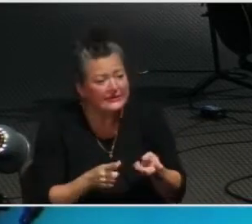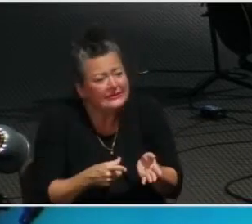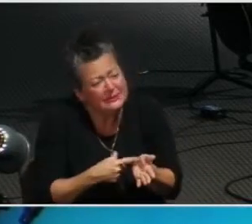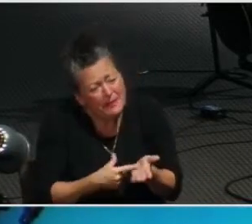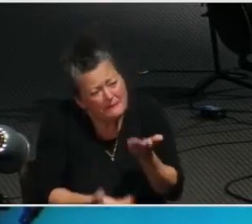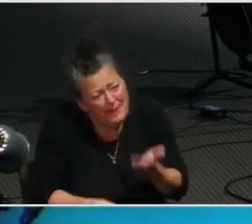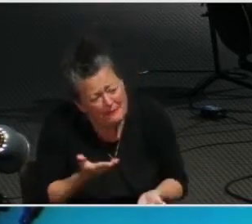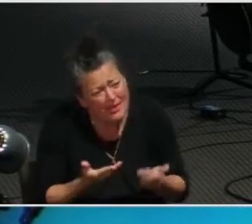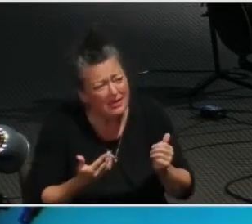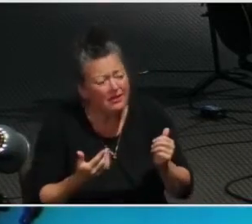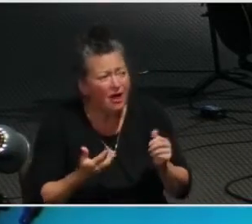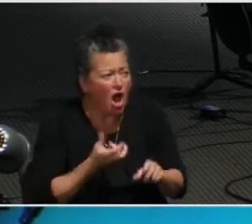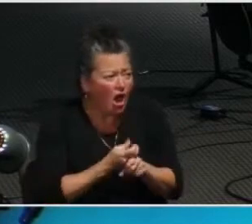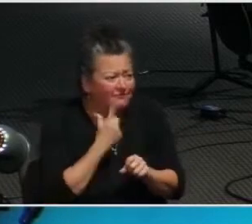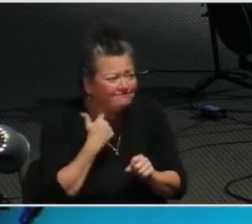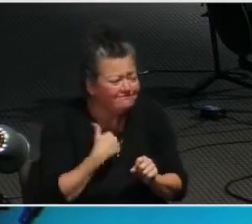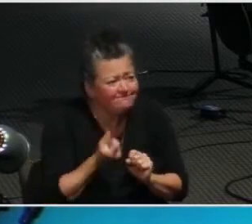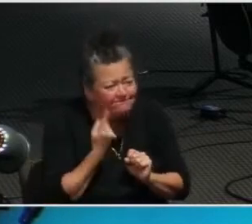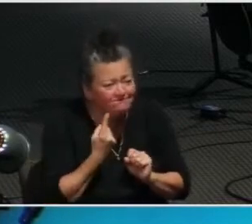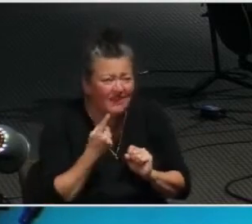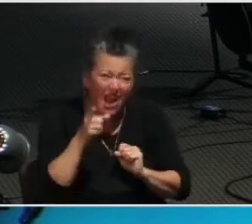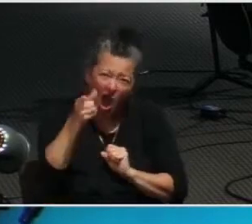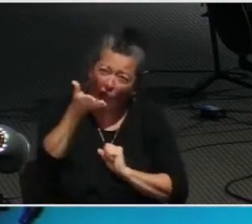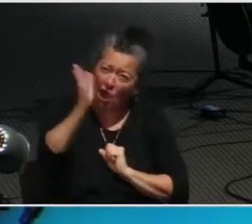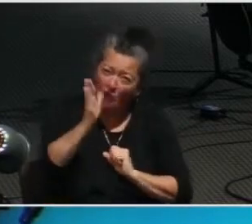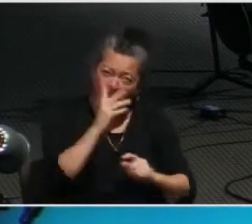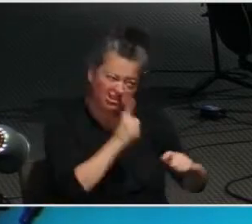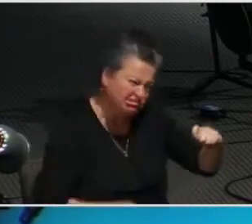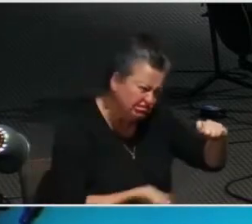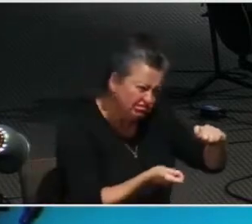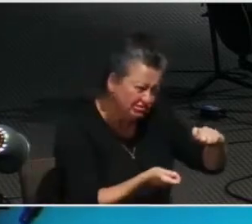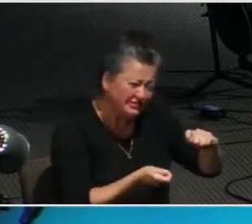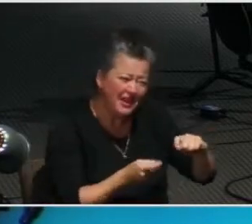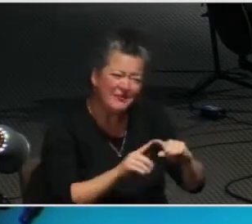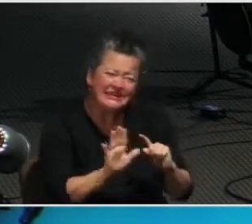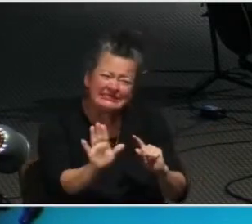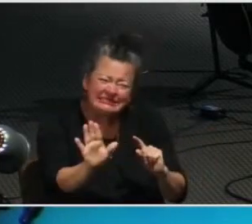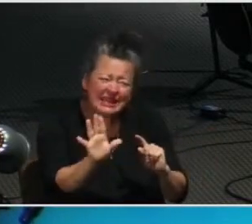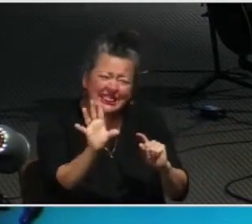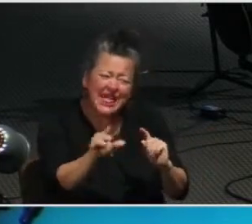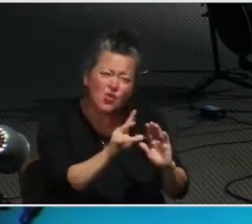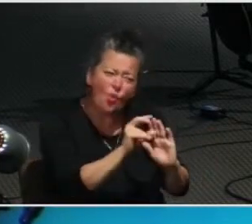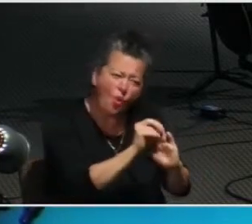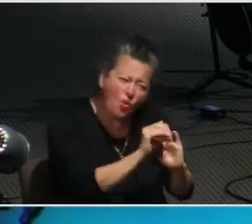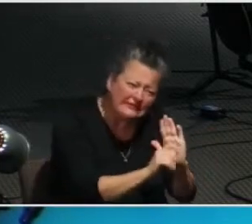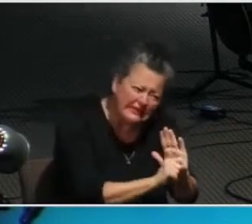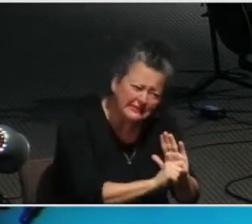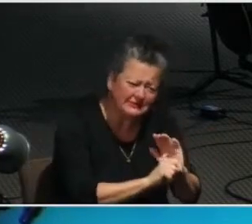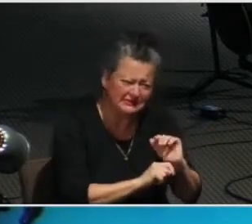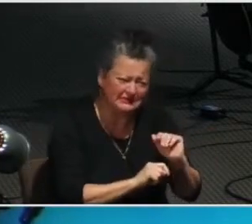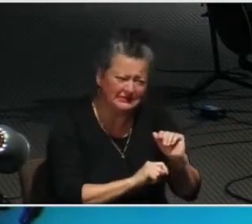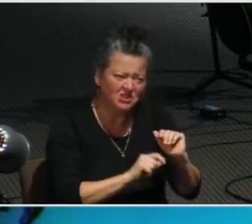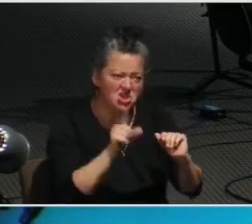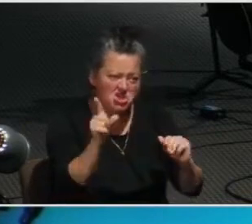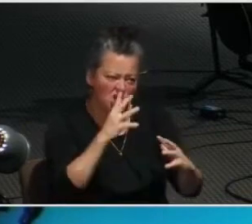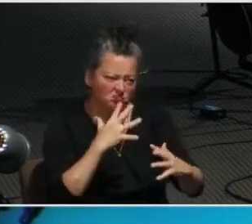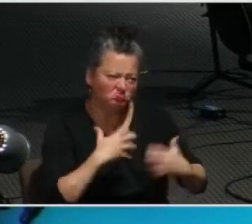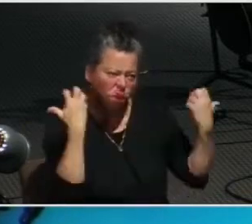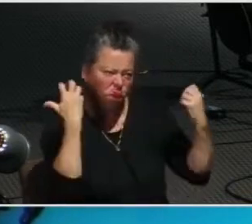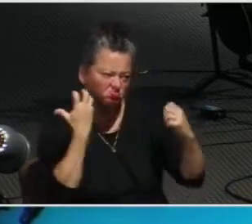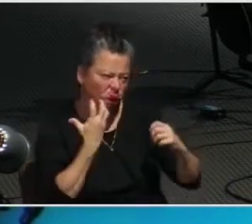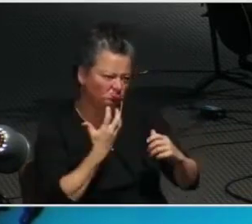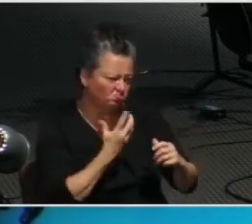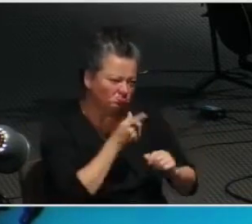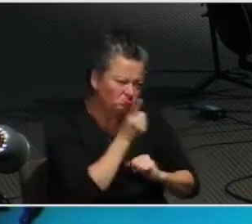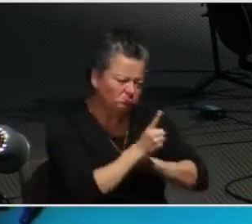reconcile it with God's grace. Isn't a God of vengeance the God of the Old Testament? Except we're in the